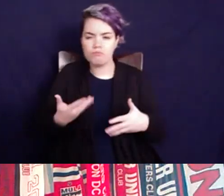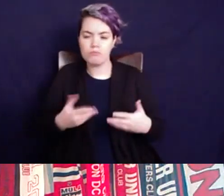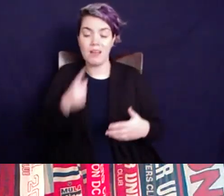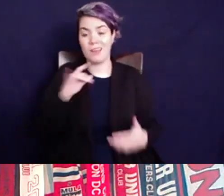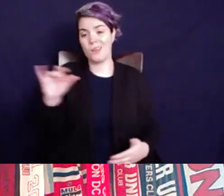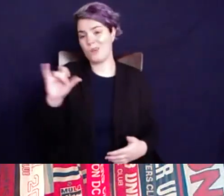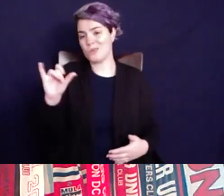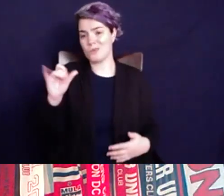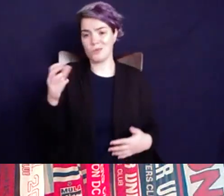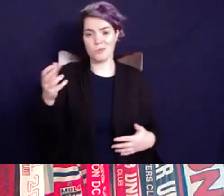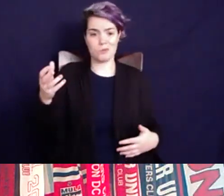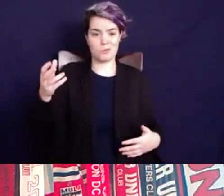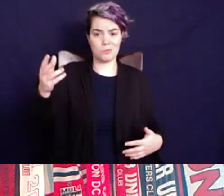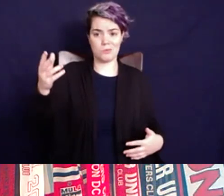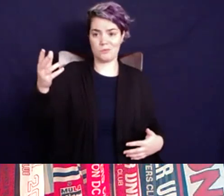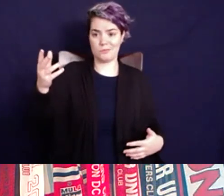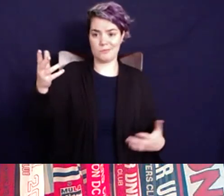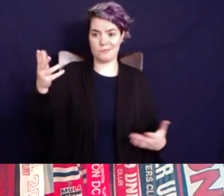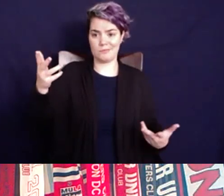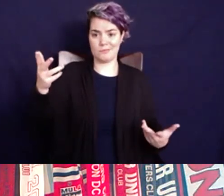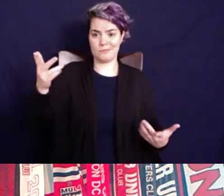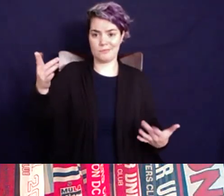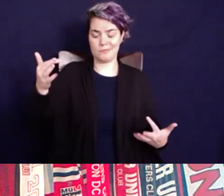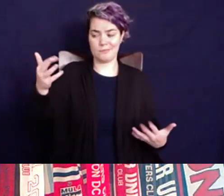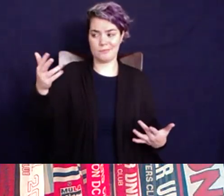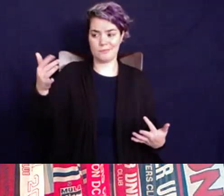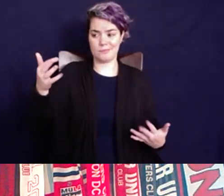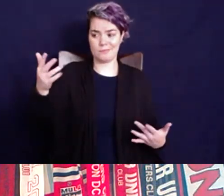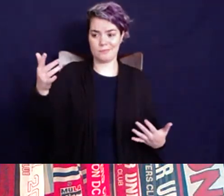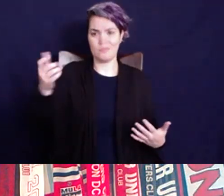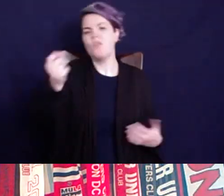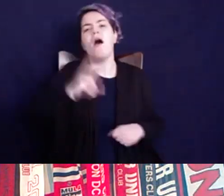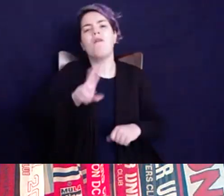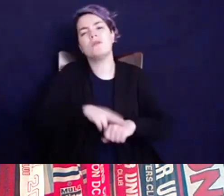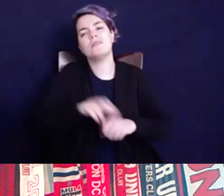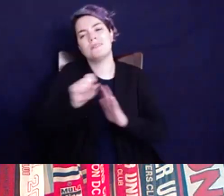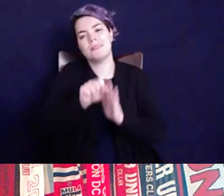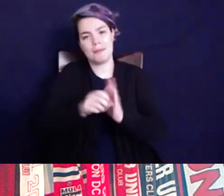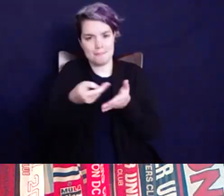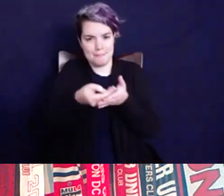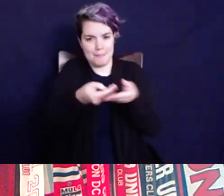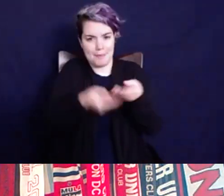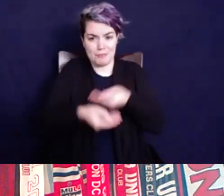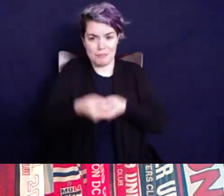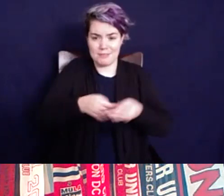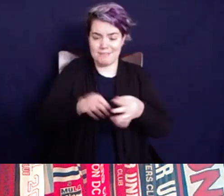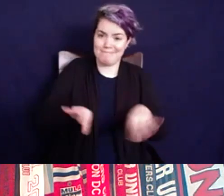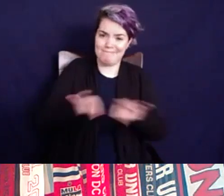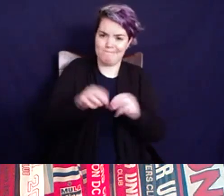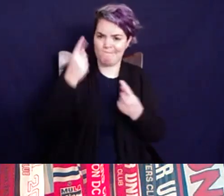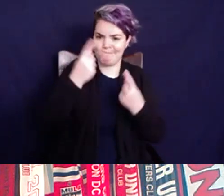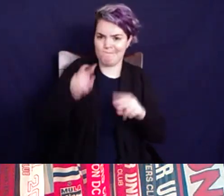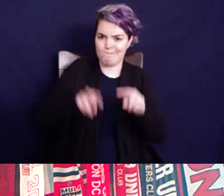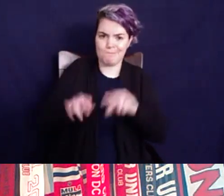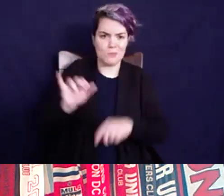nothing stopping states from, other than budget, obviously, which is not insignificant, but